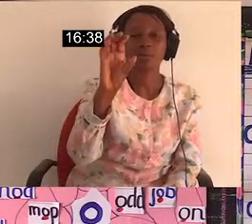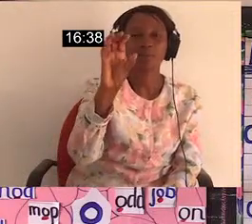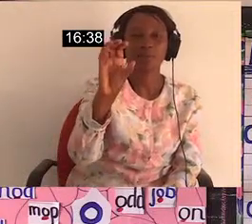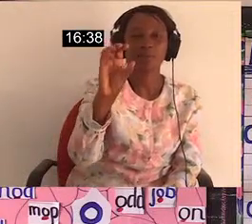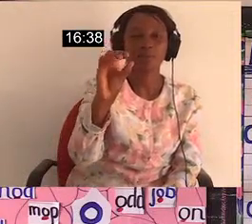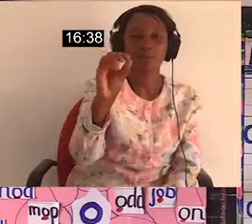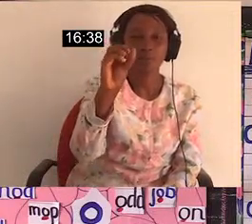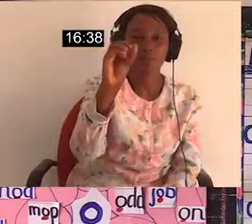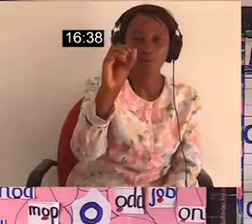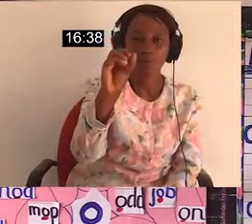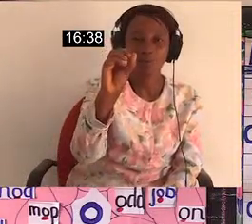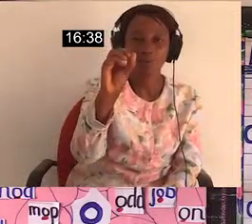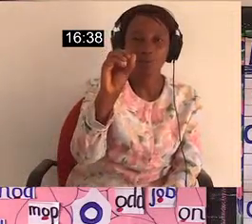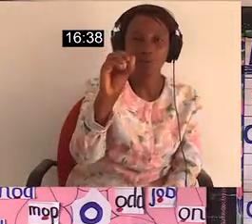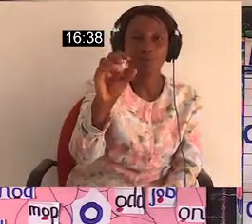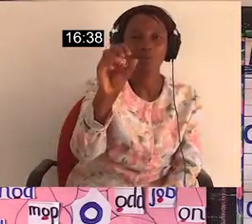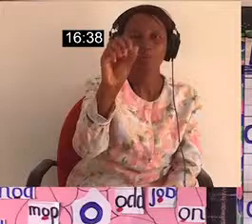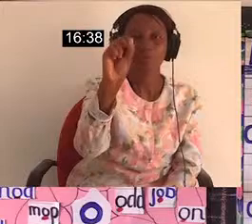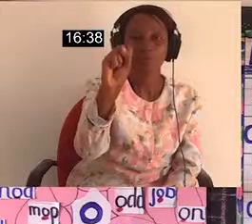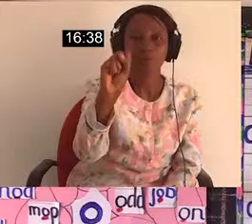Cost.